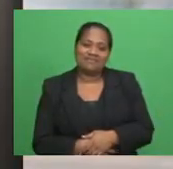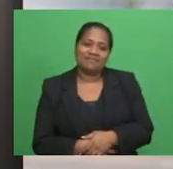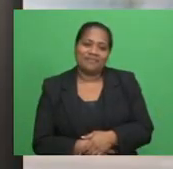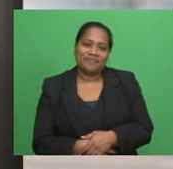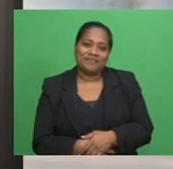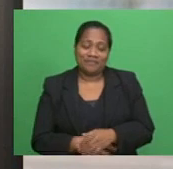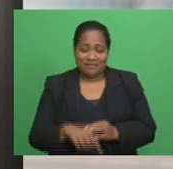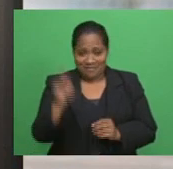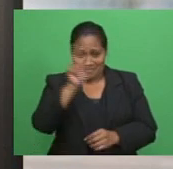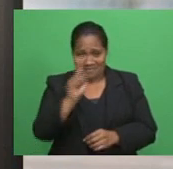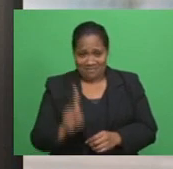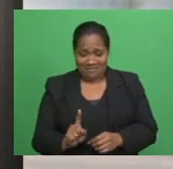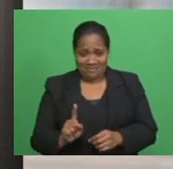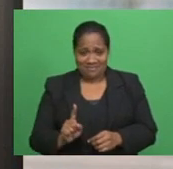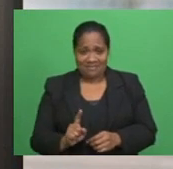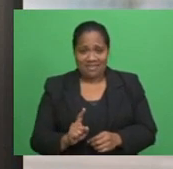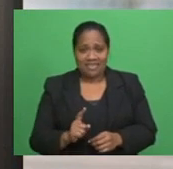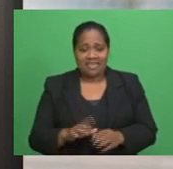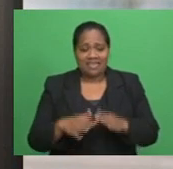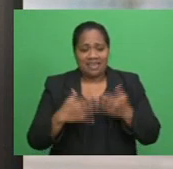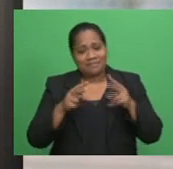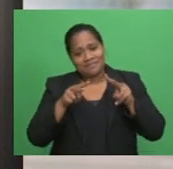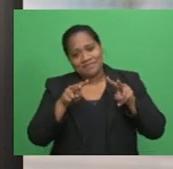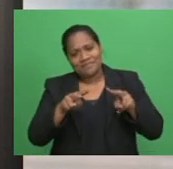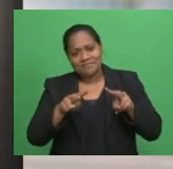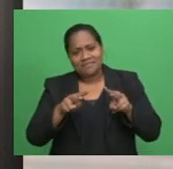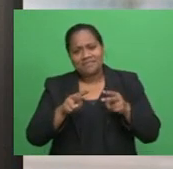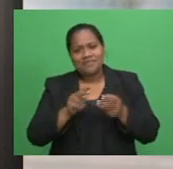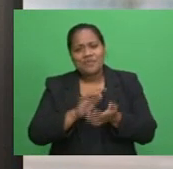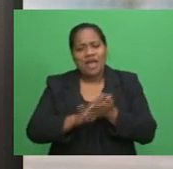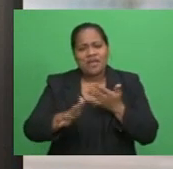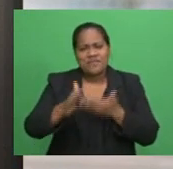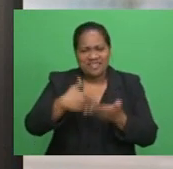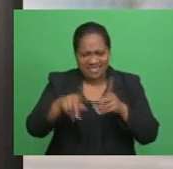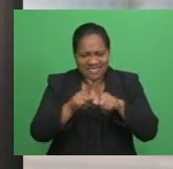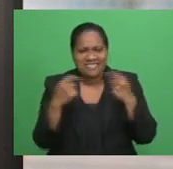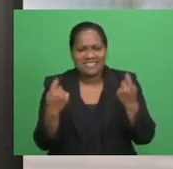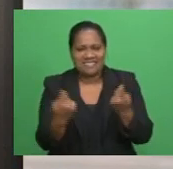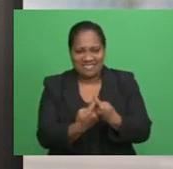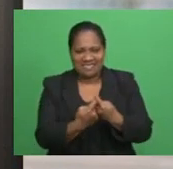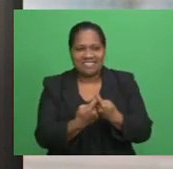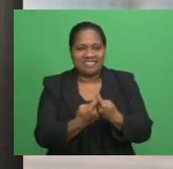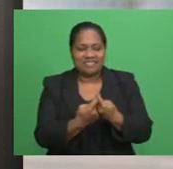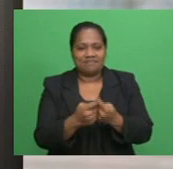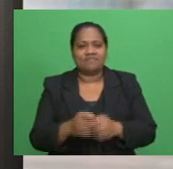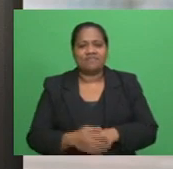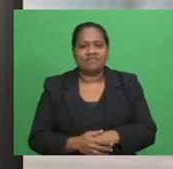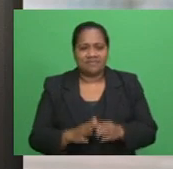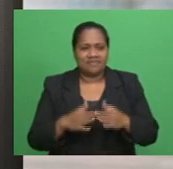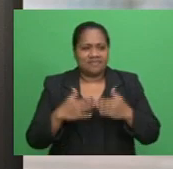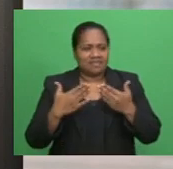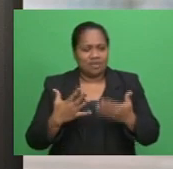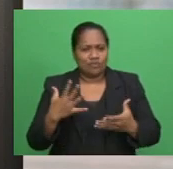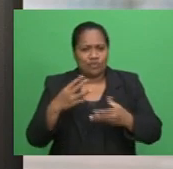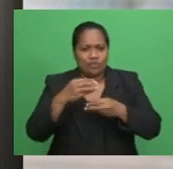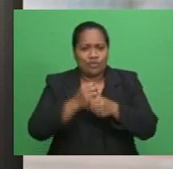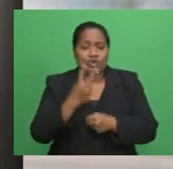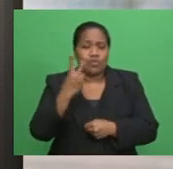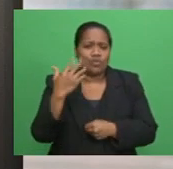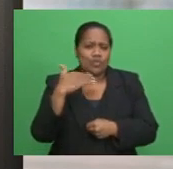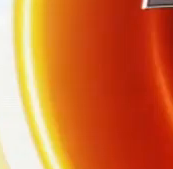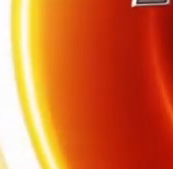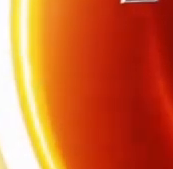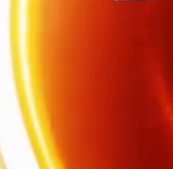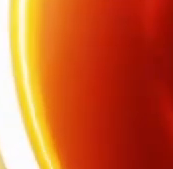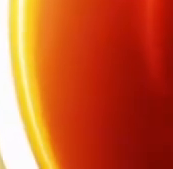In today's Play of the Day, we take a look at Harry Kane's 2 goals against Newcastle. That's taken him past a total of 200 goals at club